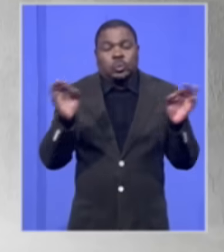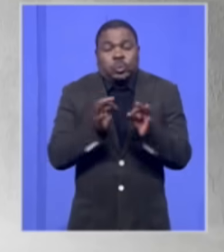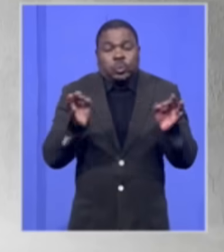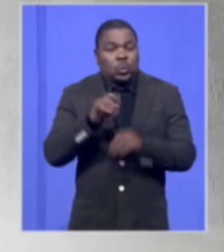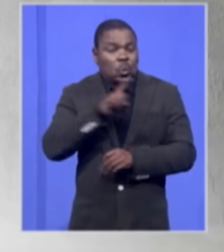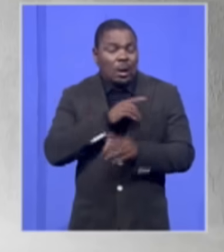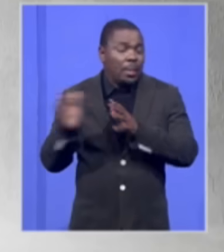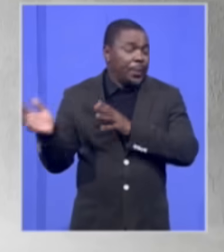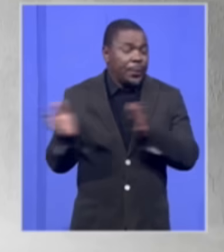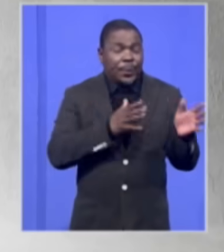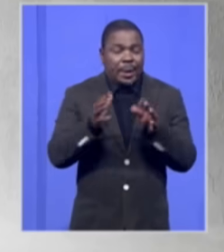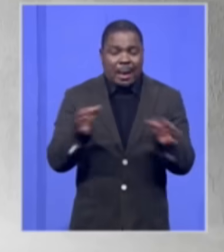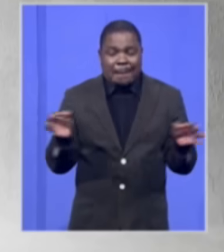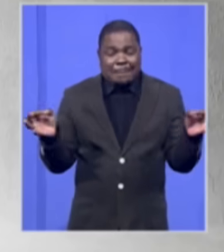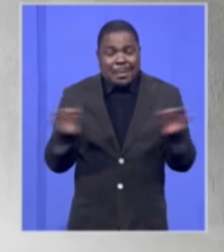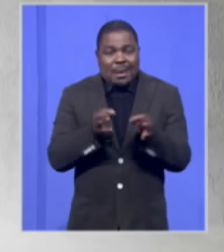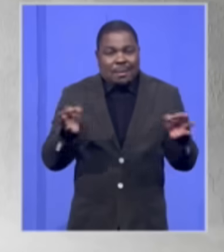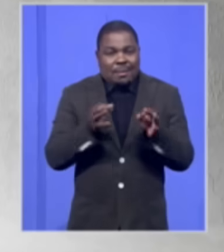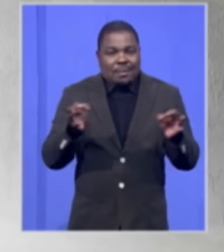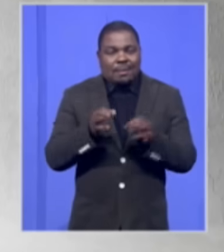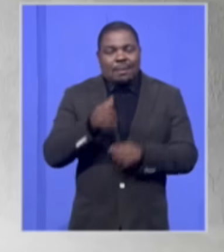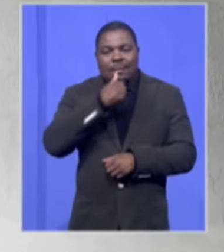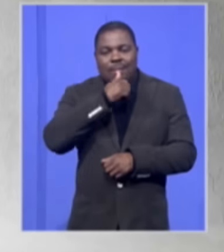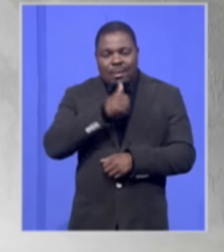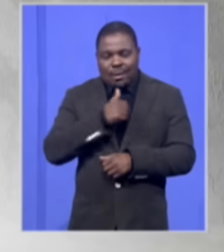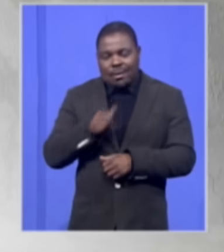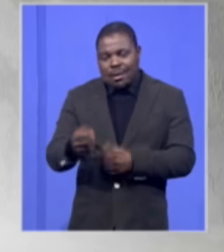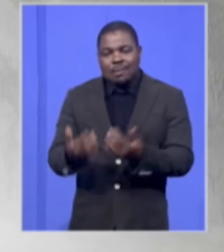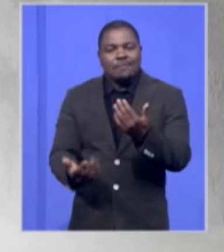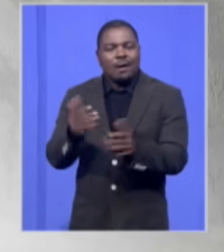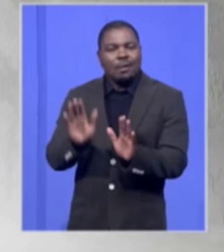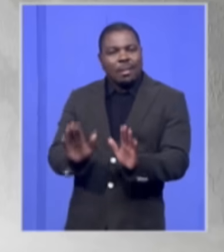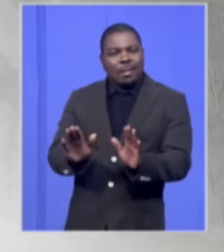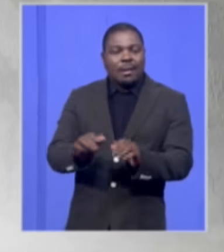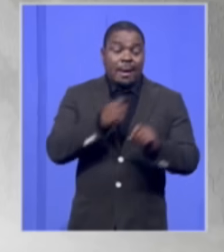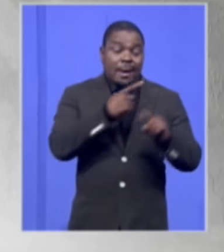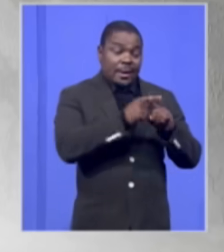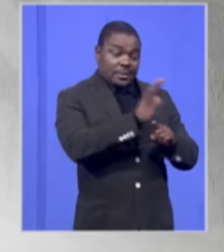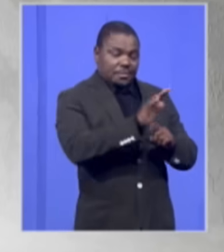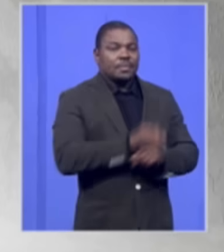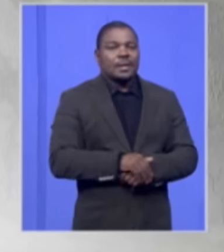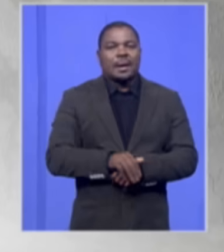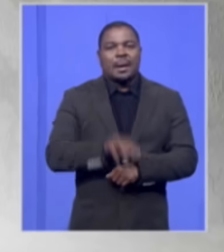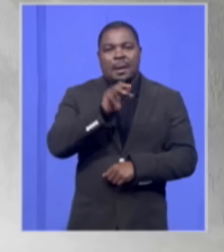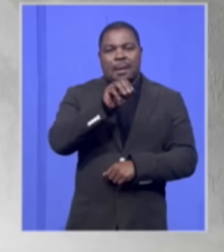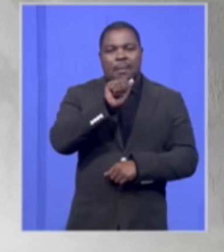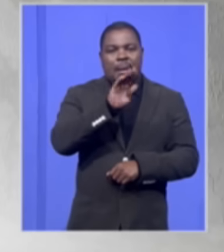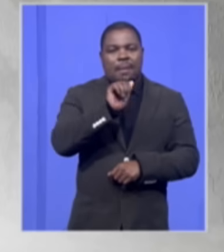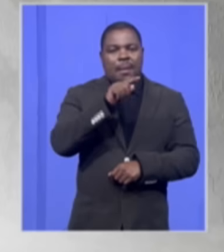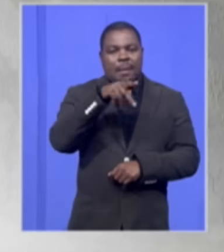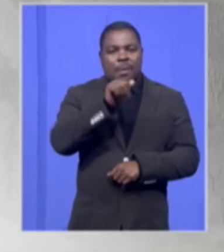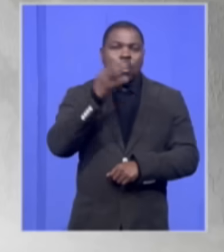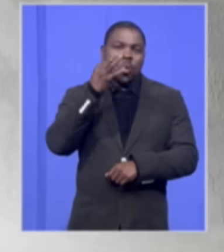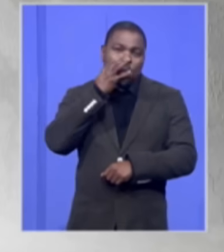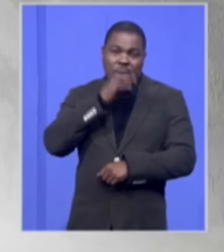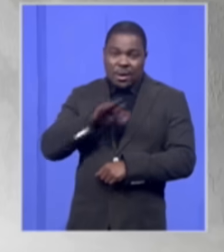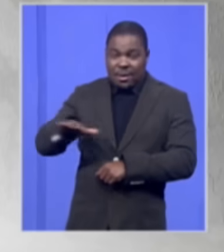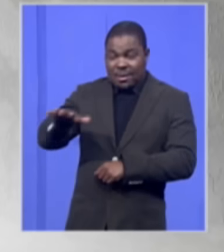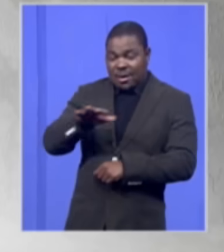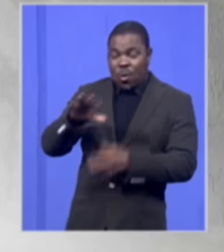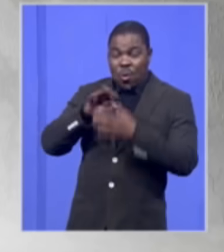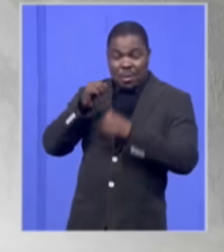gare ga moya wa go tonya re lamoletše ke mollo ruri. Letlakaleng la X Sho ke Magapa o re ka mogaeng wa bega malekane go tlhole go